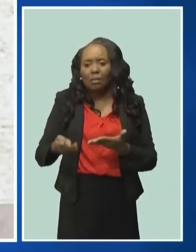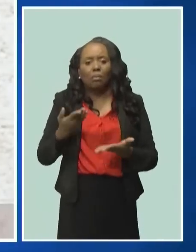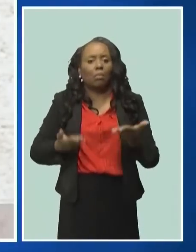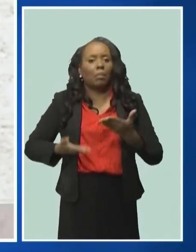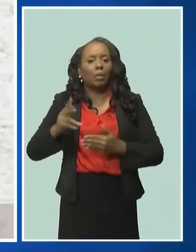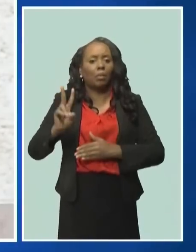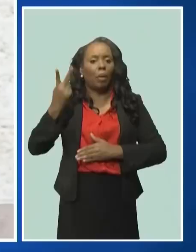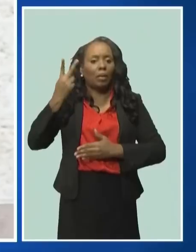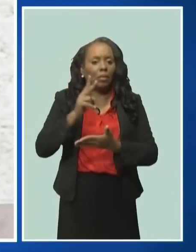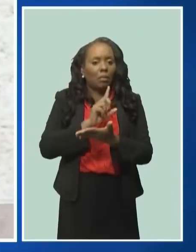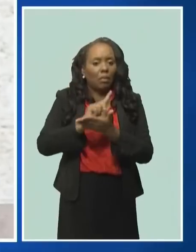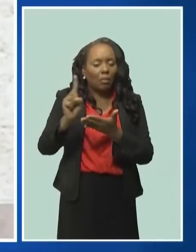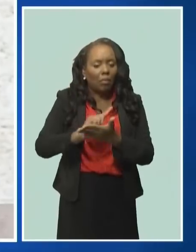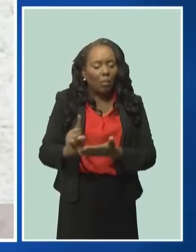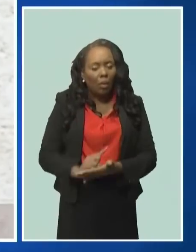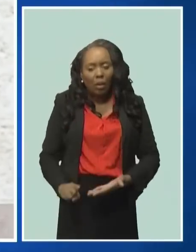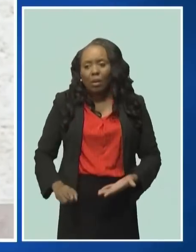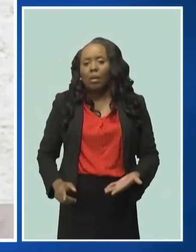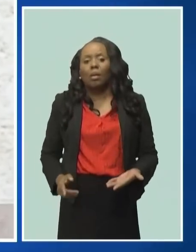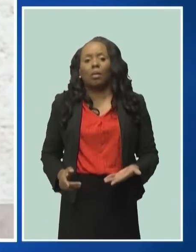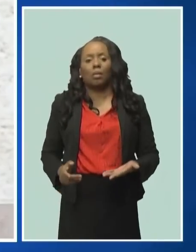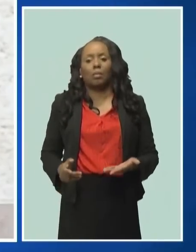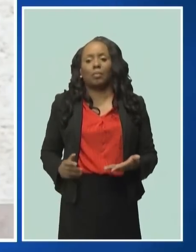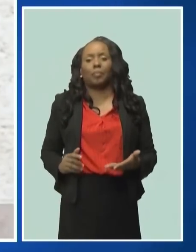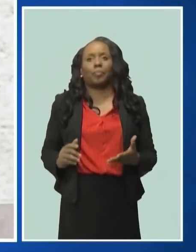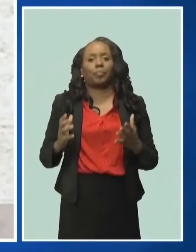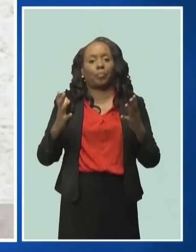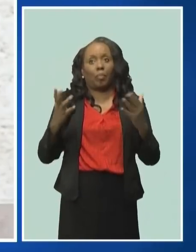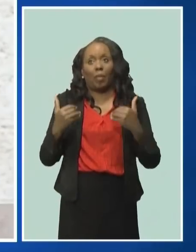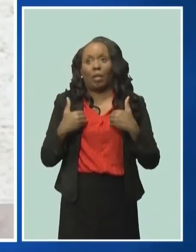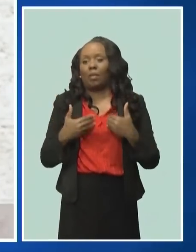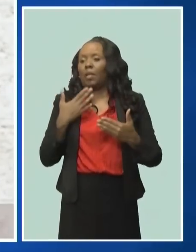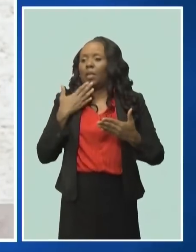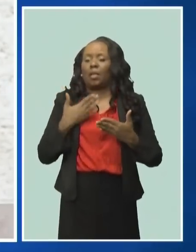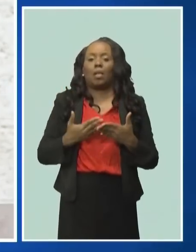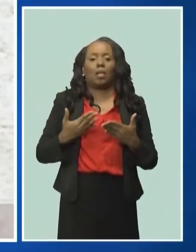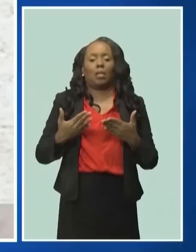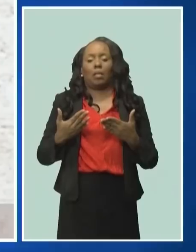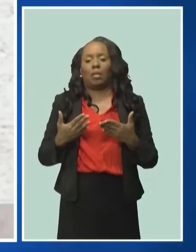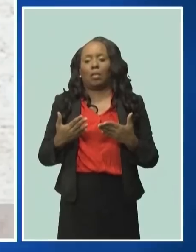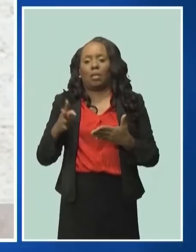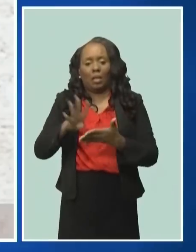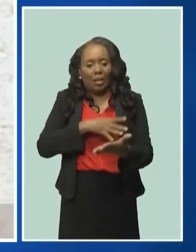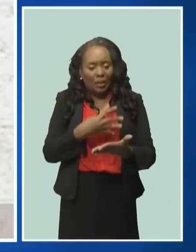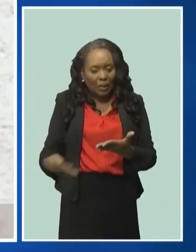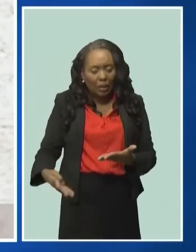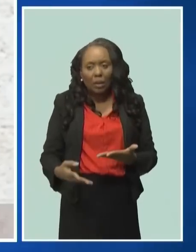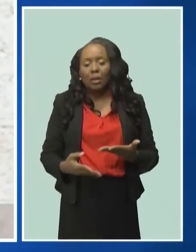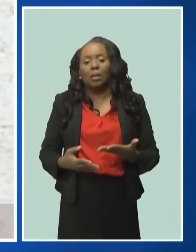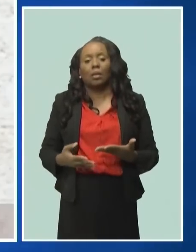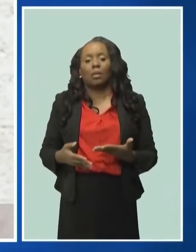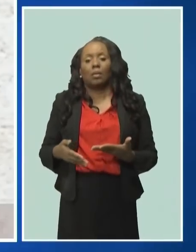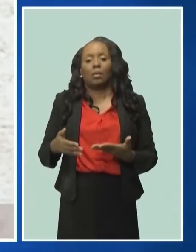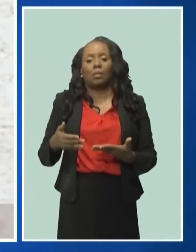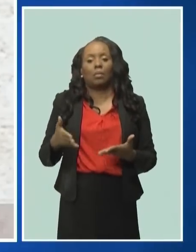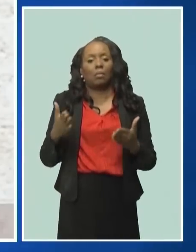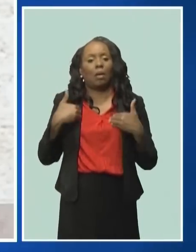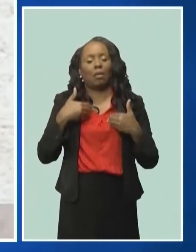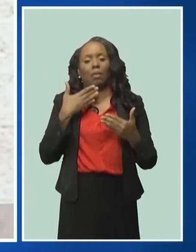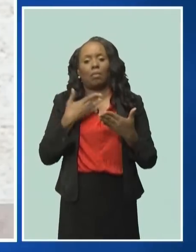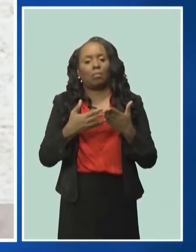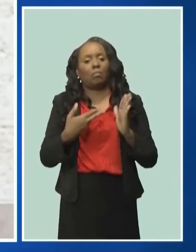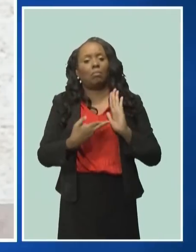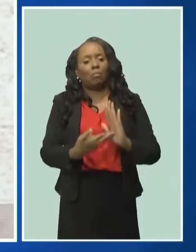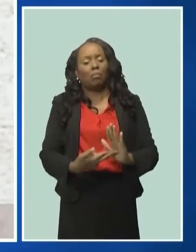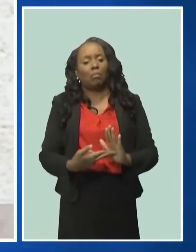weekly, and have a proper build out. And when I say a proper build out, having representation from the